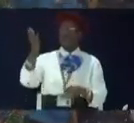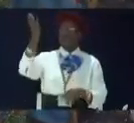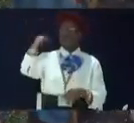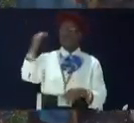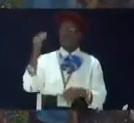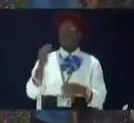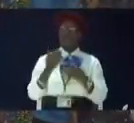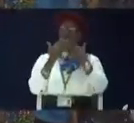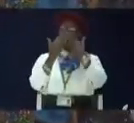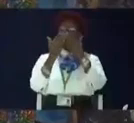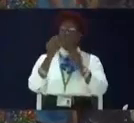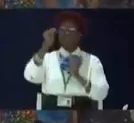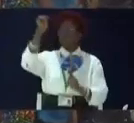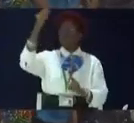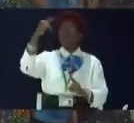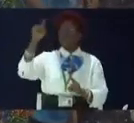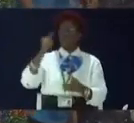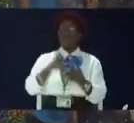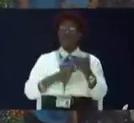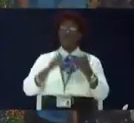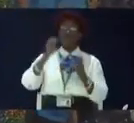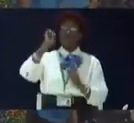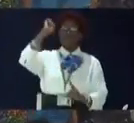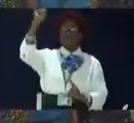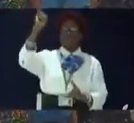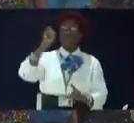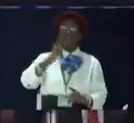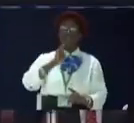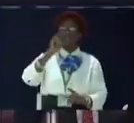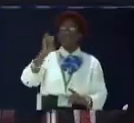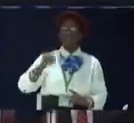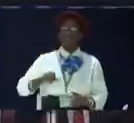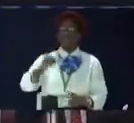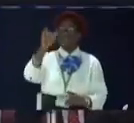Thank Him for what He will yet do. And you need to learn to teach